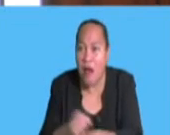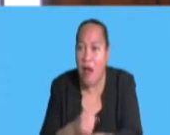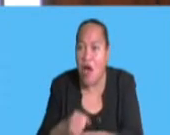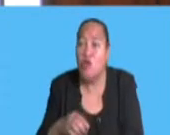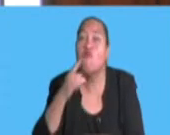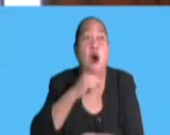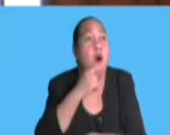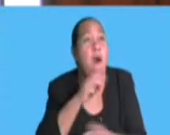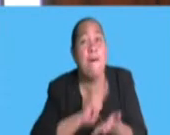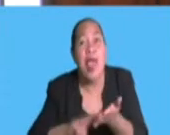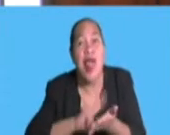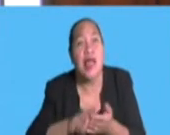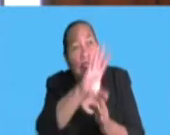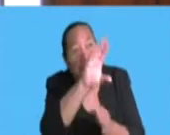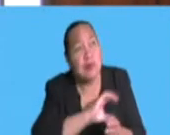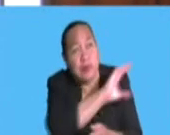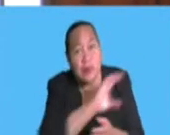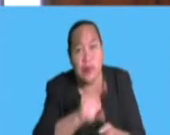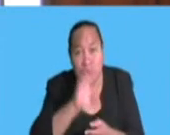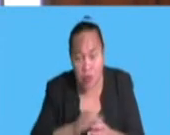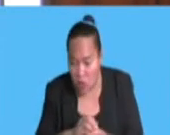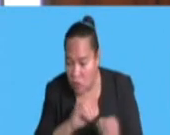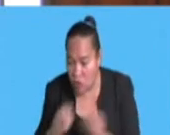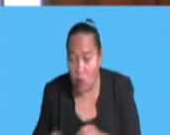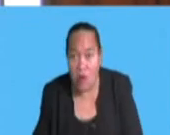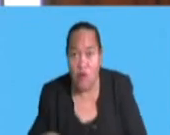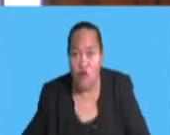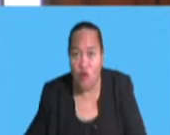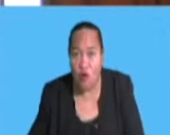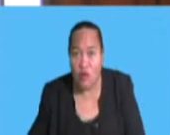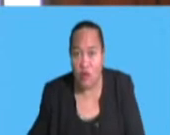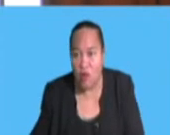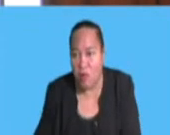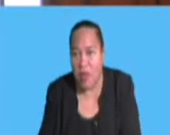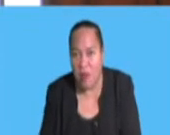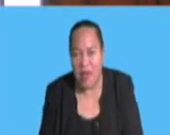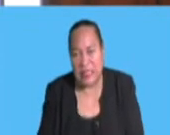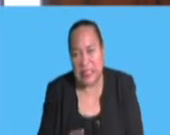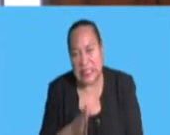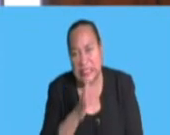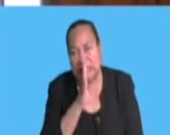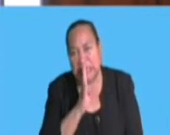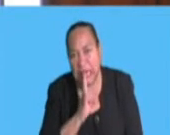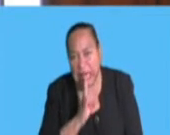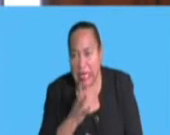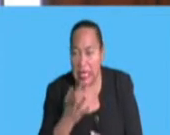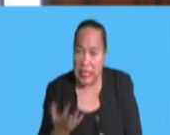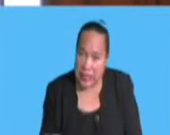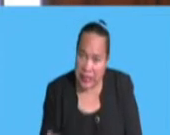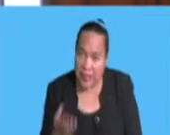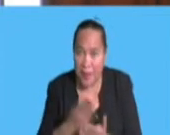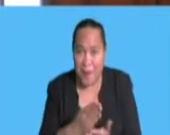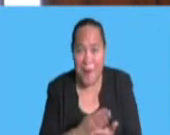of dollars to pour into our roads and infrastructure, we have run out of options. The sad reality is that this austerity budget